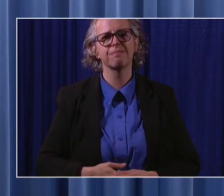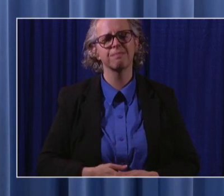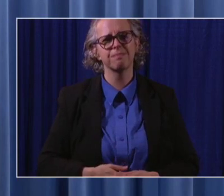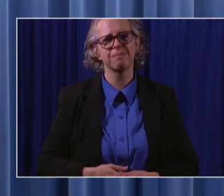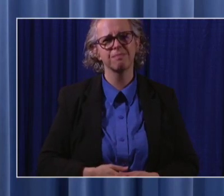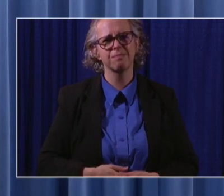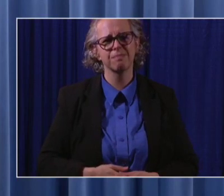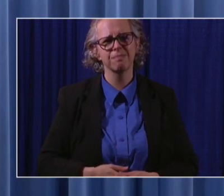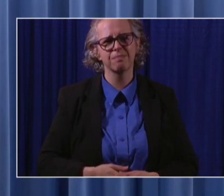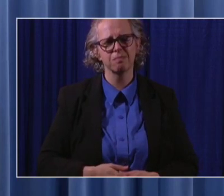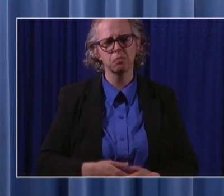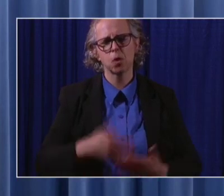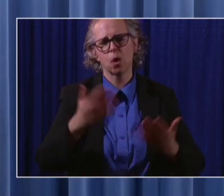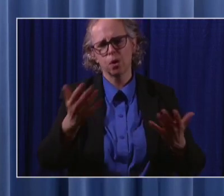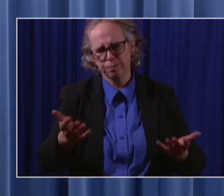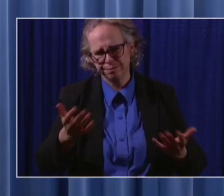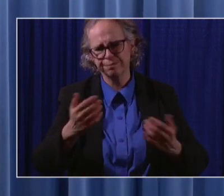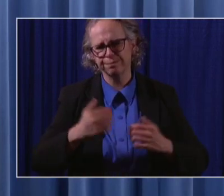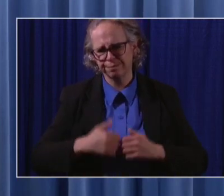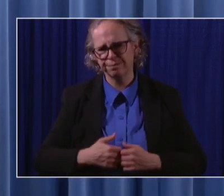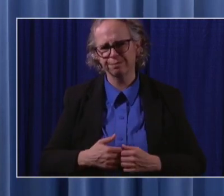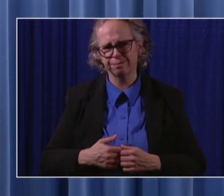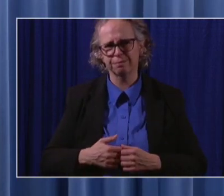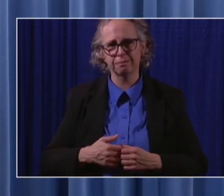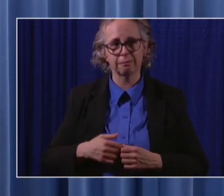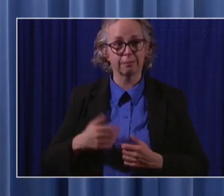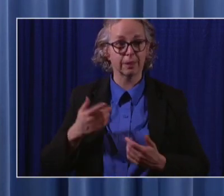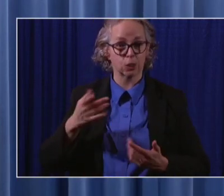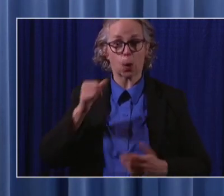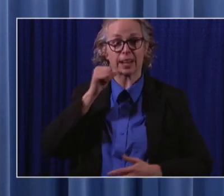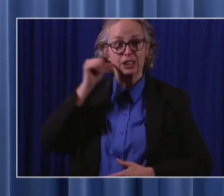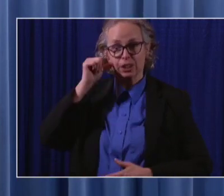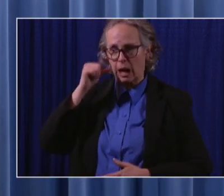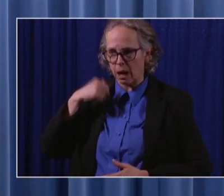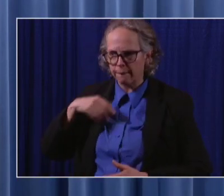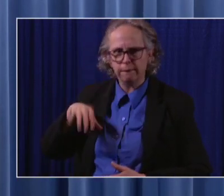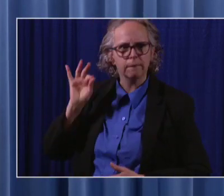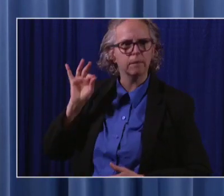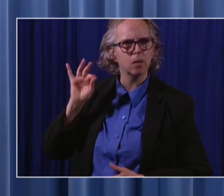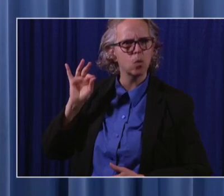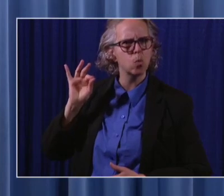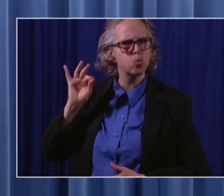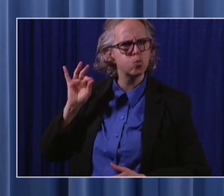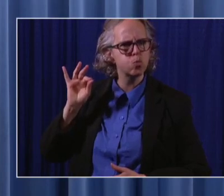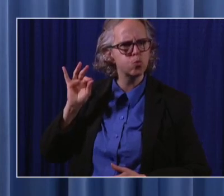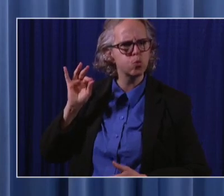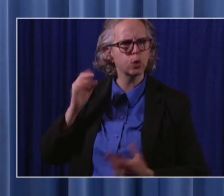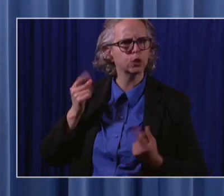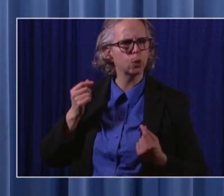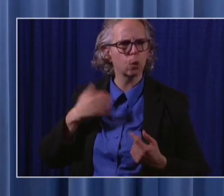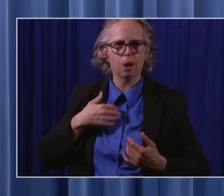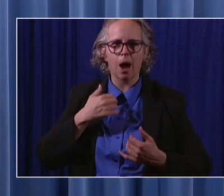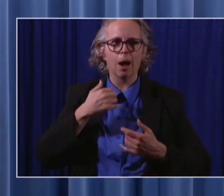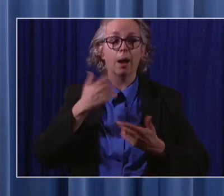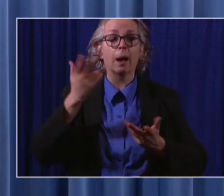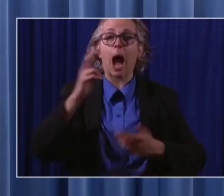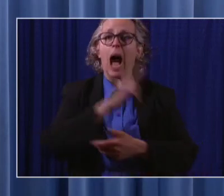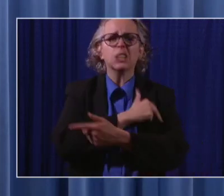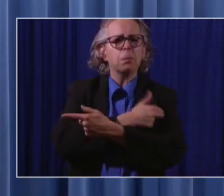So once I found out about this yesterday, I started calling around and talking to some of our hospitals.